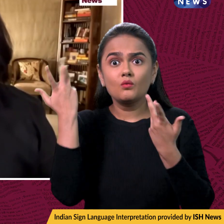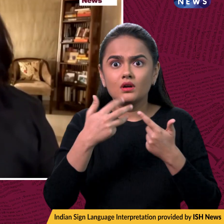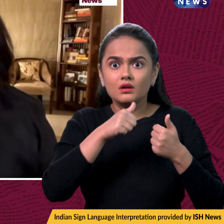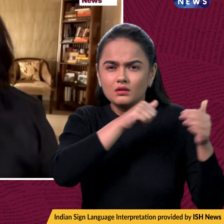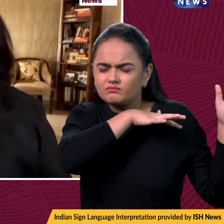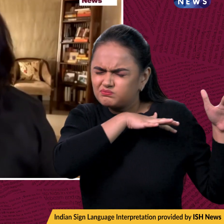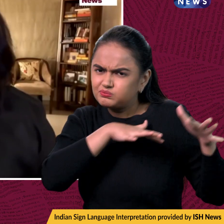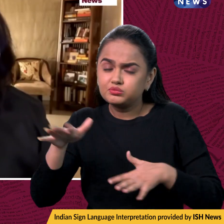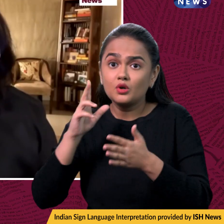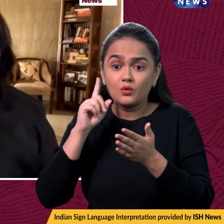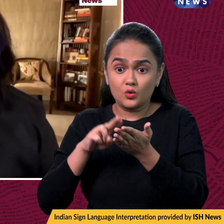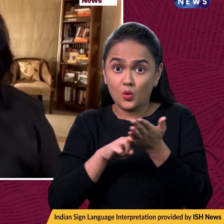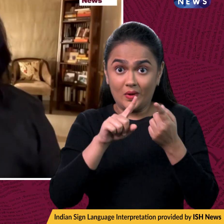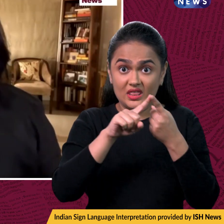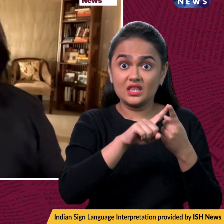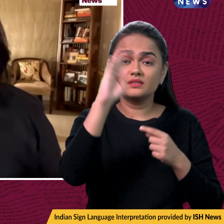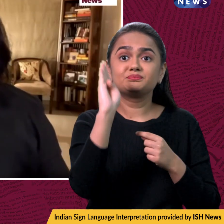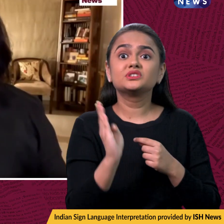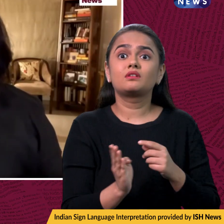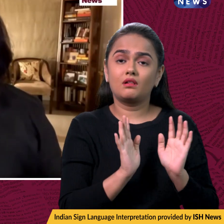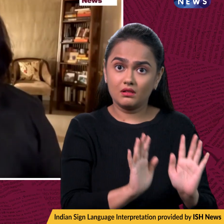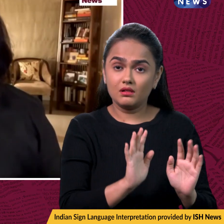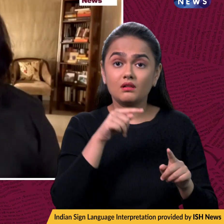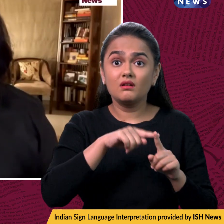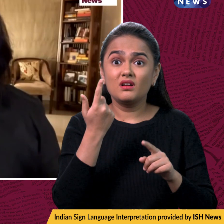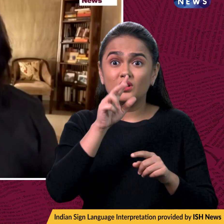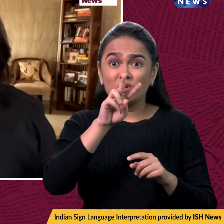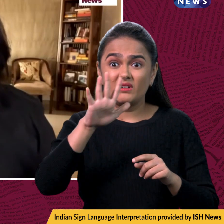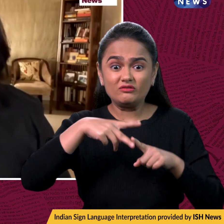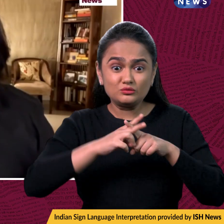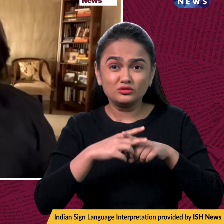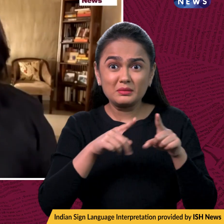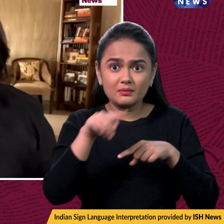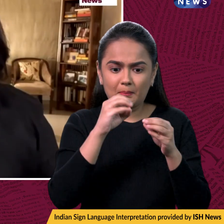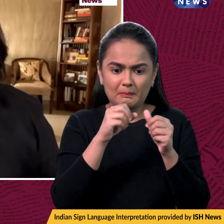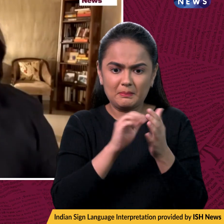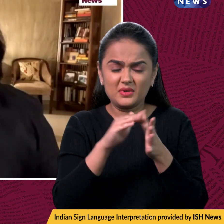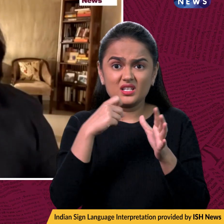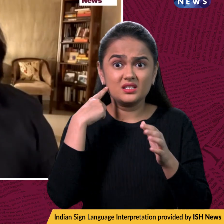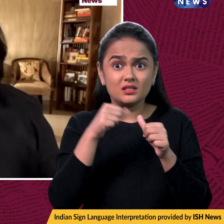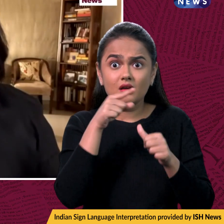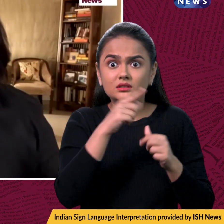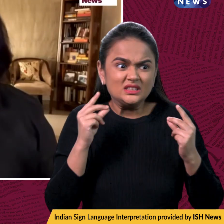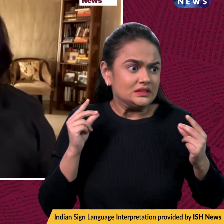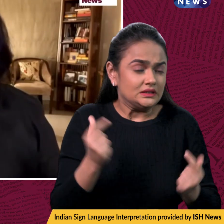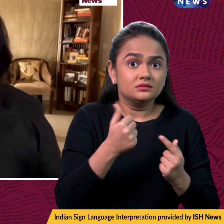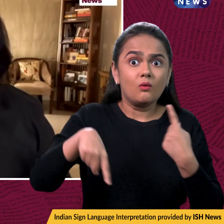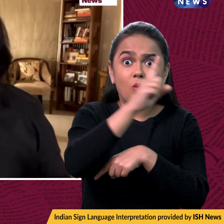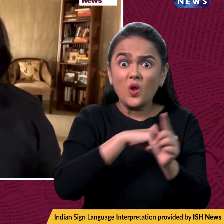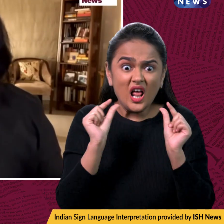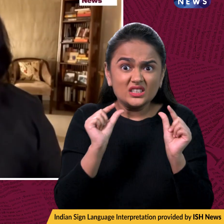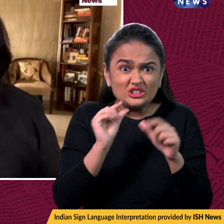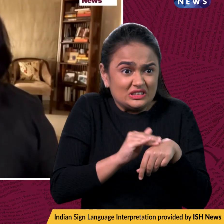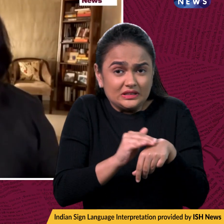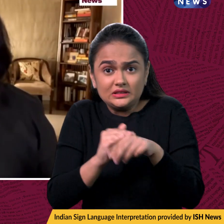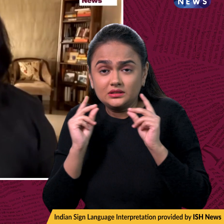because of floods in northeast Brazil. A total of 72 municipalities in Brazil's Bahia is in a state of emergency.